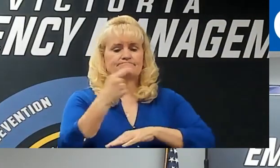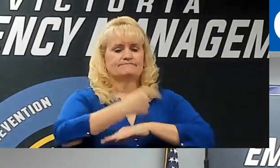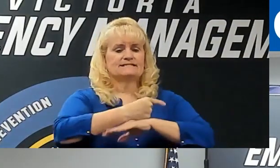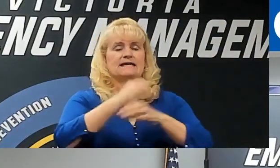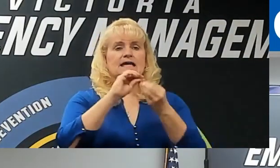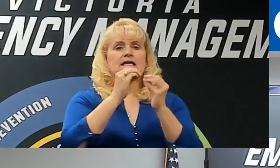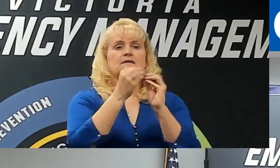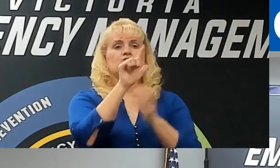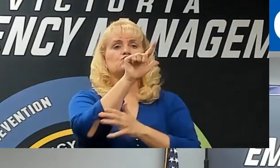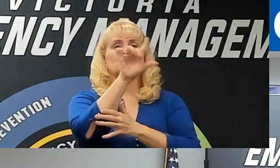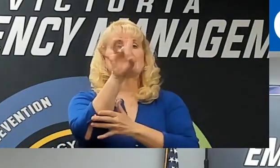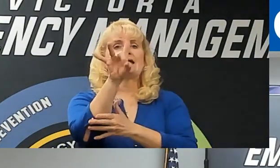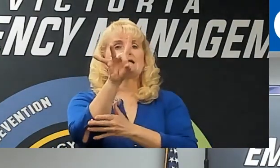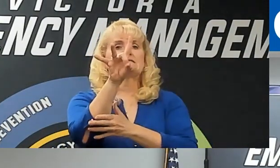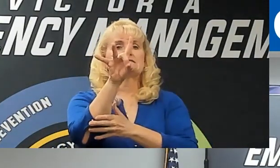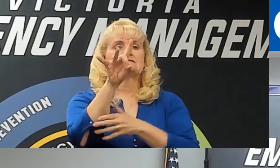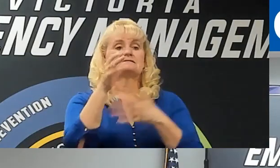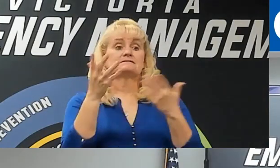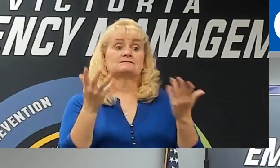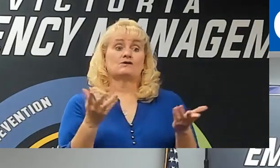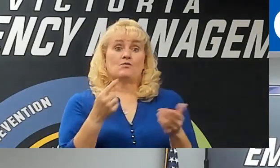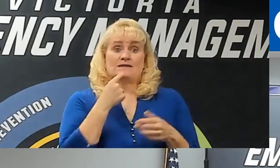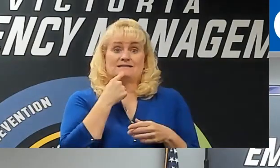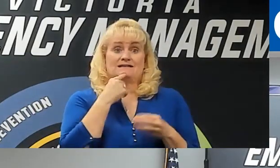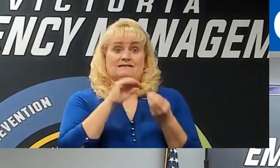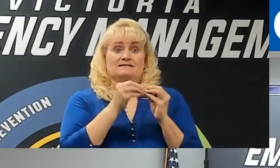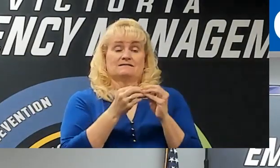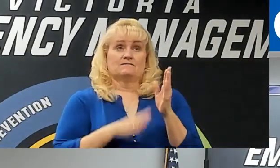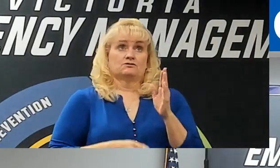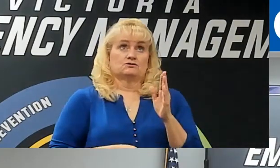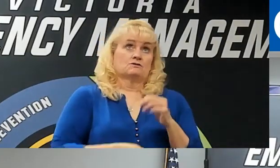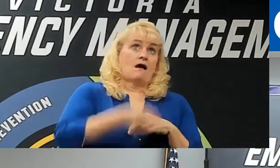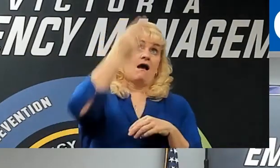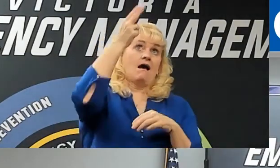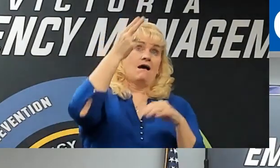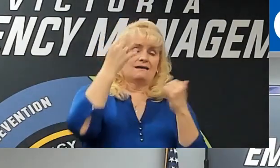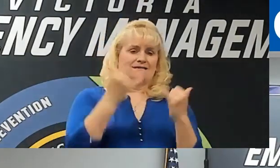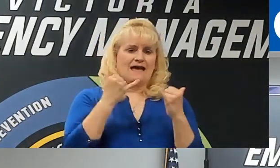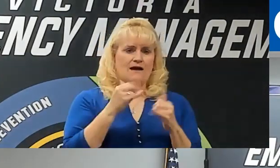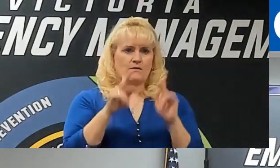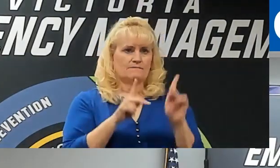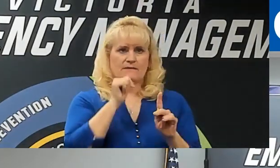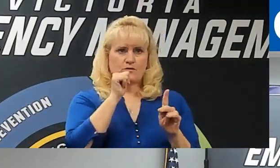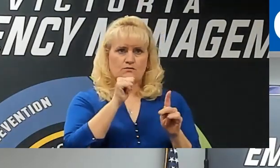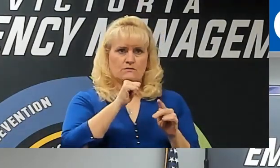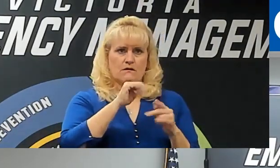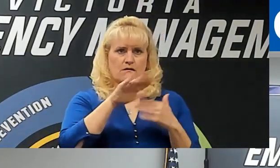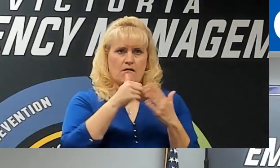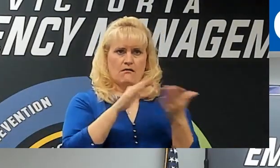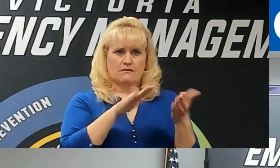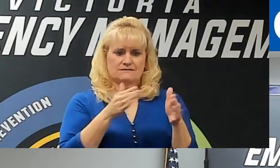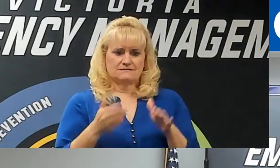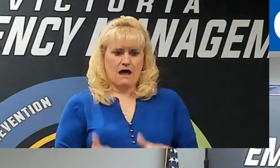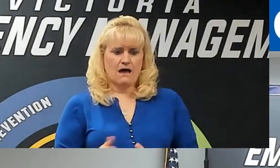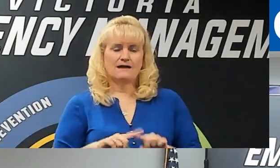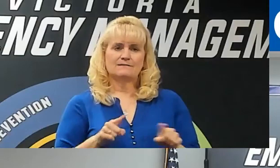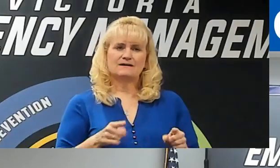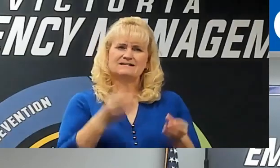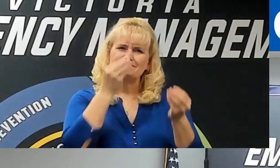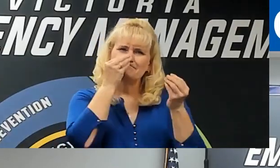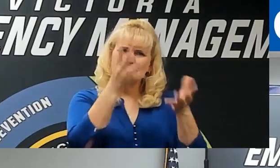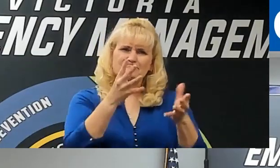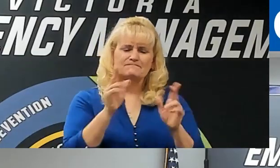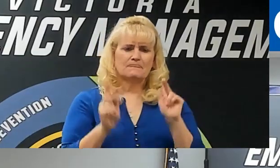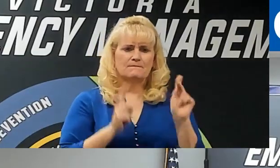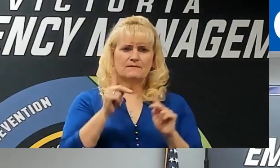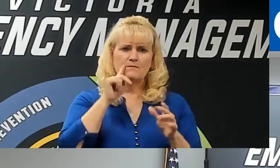say that these numbers are high now, but they aren't dying, so it's not a big deal. Now, I know you're not saying that, but what I'm saying is that there are people that do believe